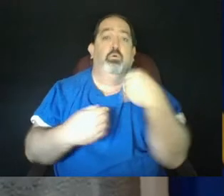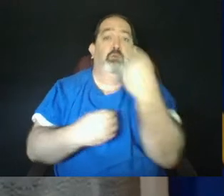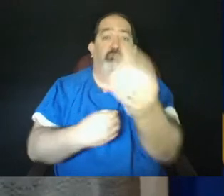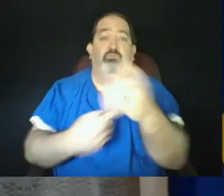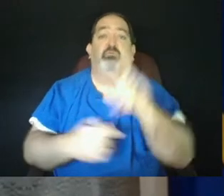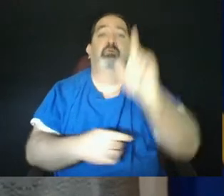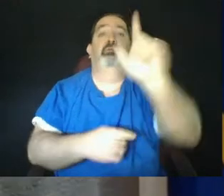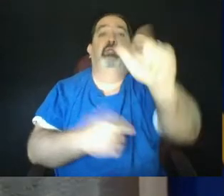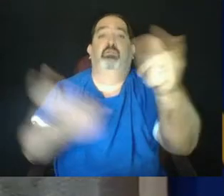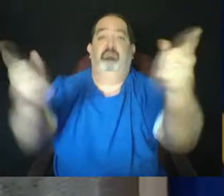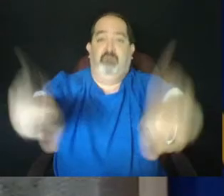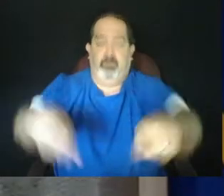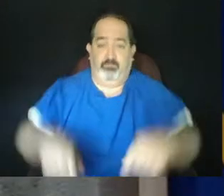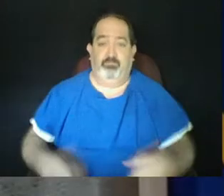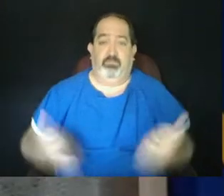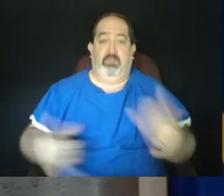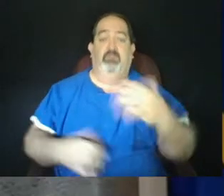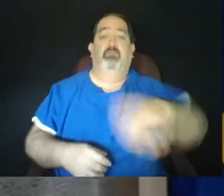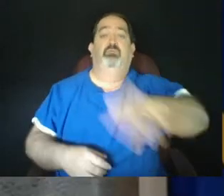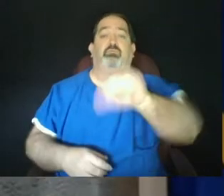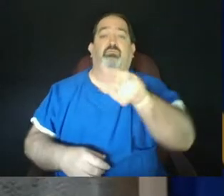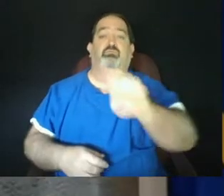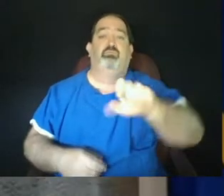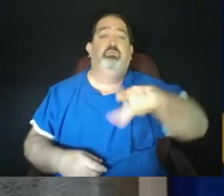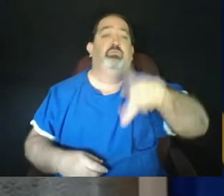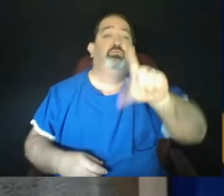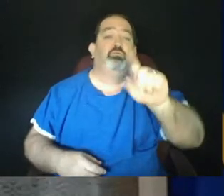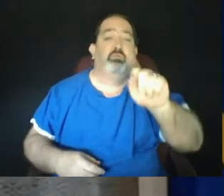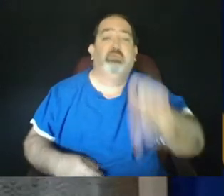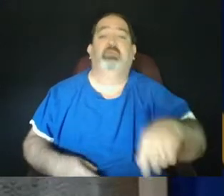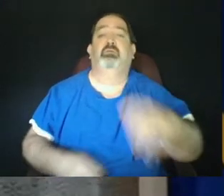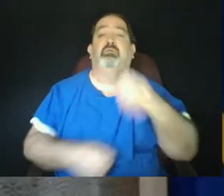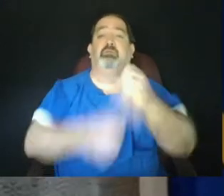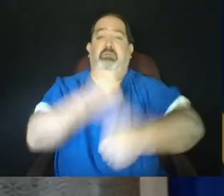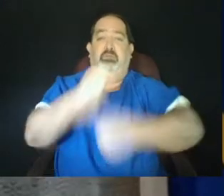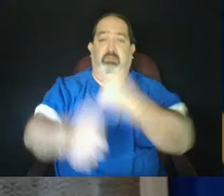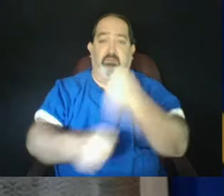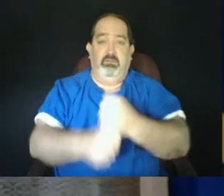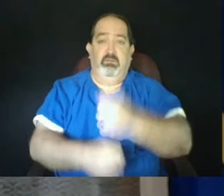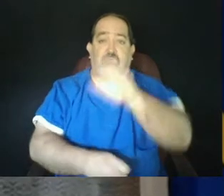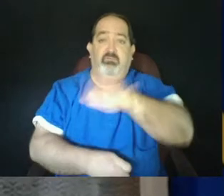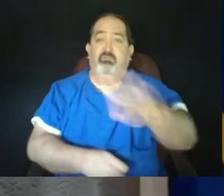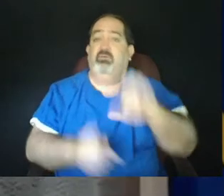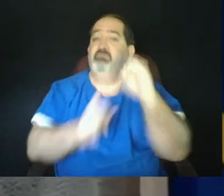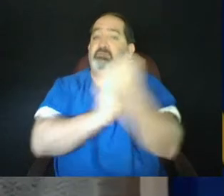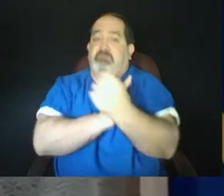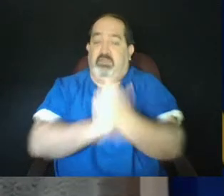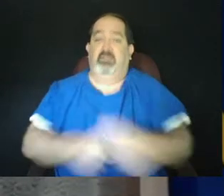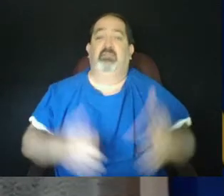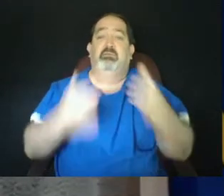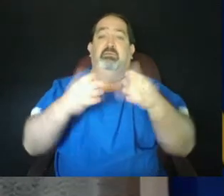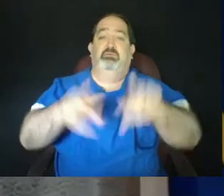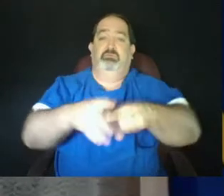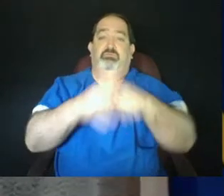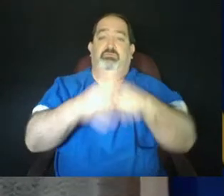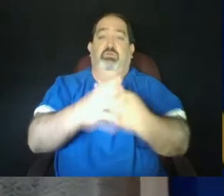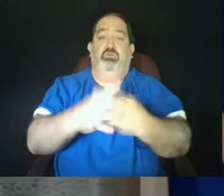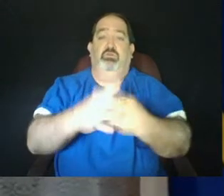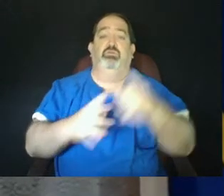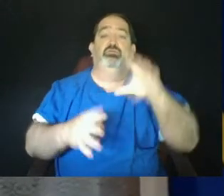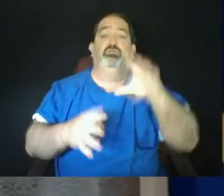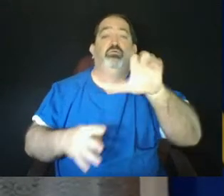On this 20th day of June, Anna Societatis 55, here opens the court of their Majesties Alexander and Tahira.